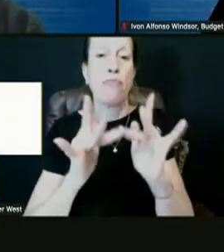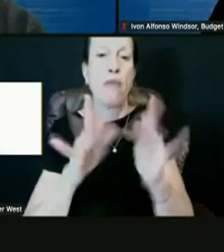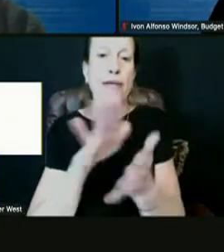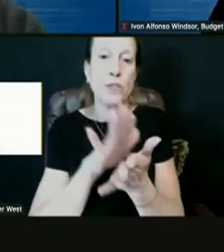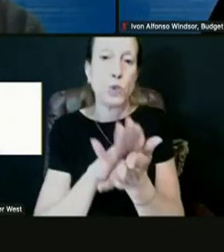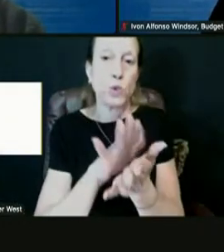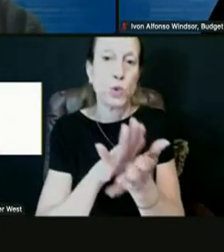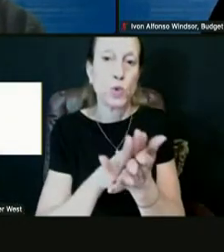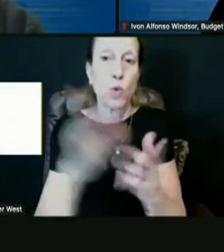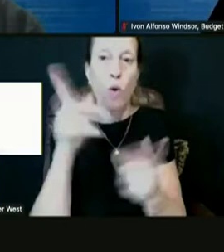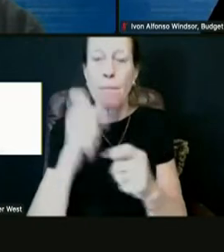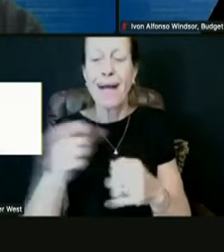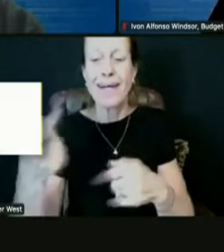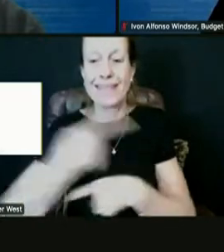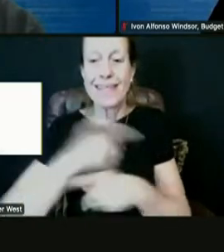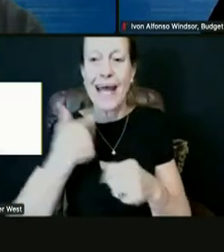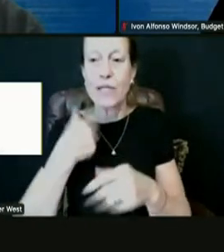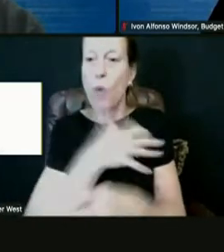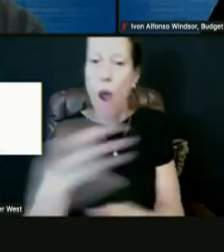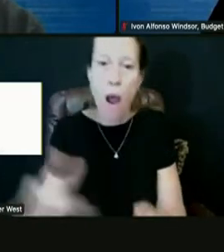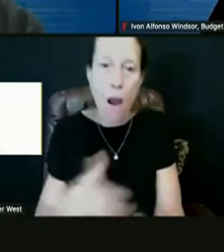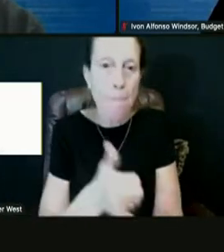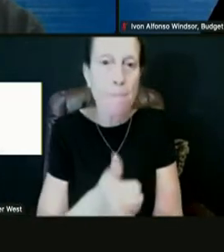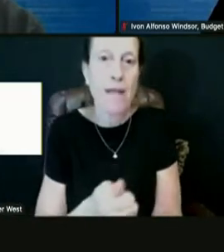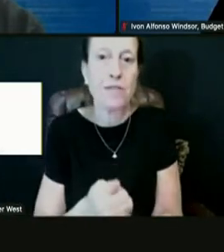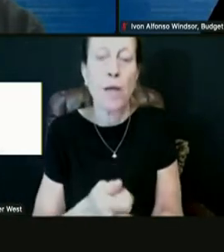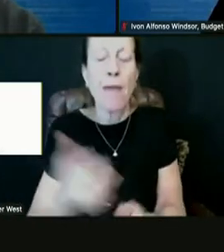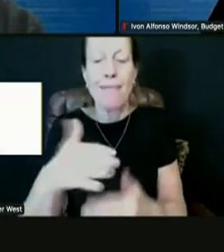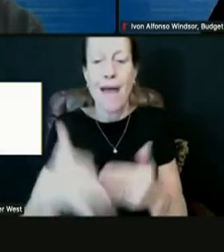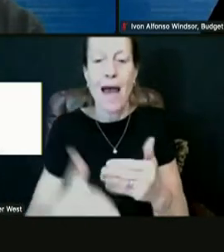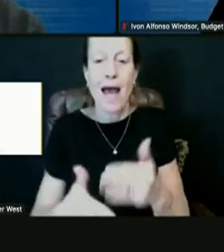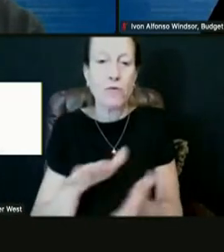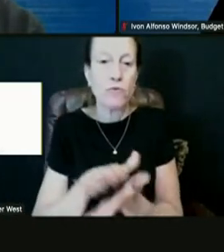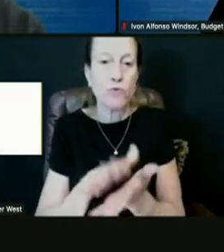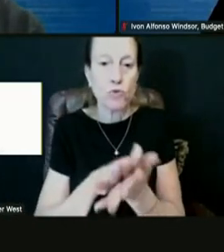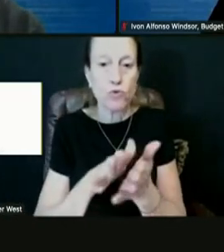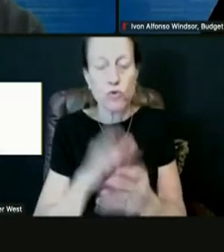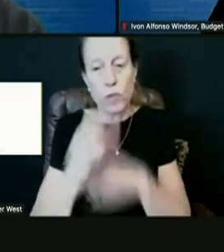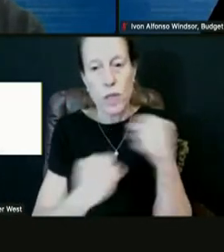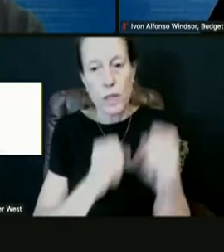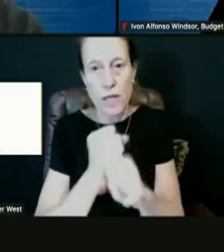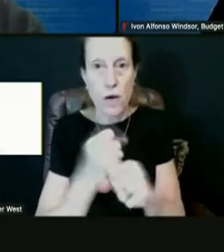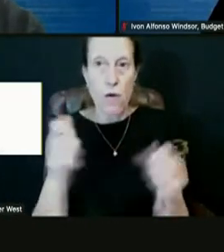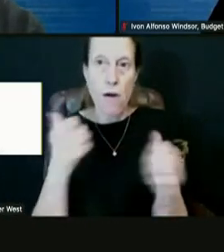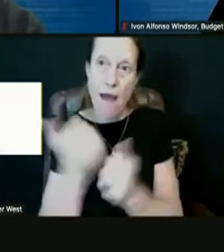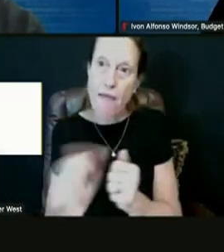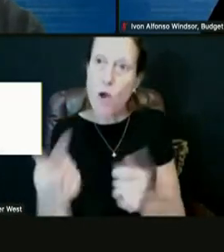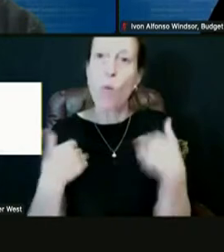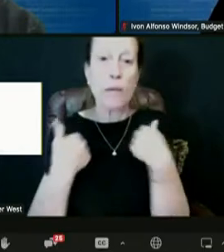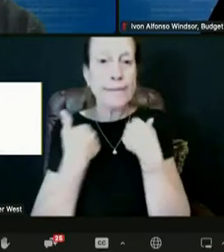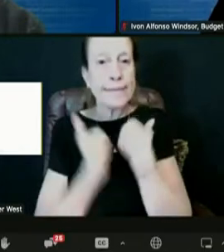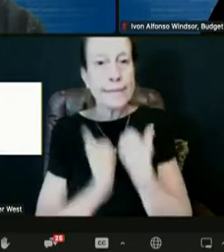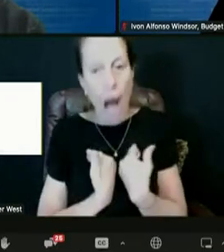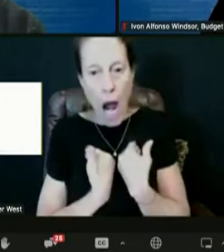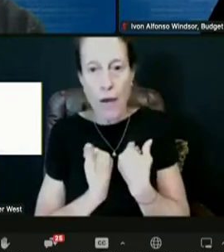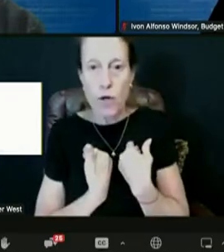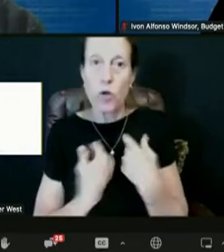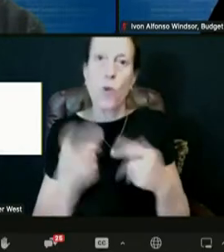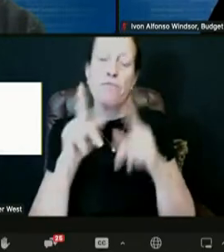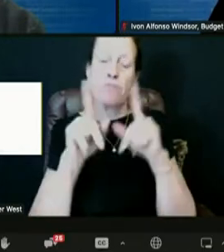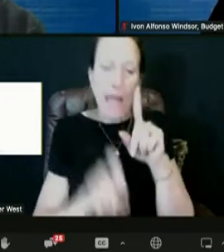at the end of the school year, by the end of the school year, we have tested for weeks and everyone is tired. Would it be better to have a day